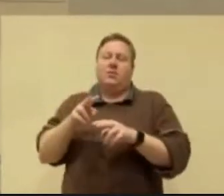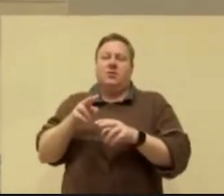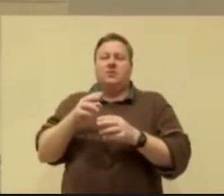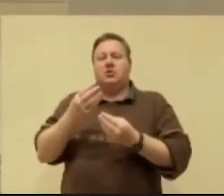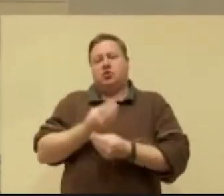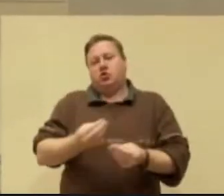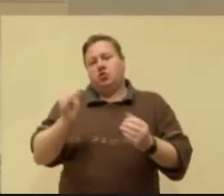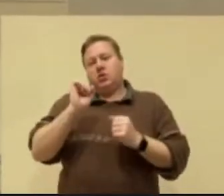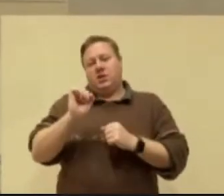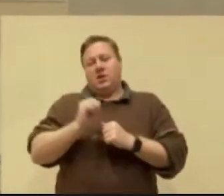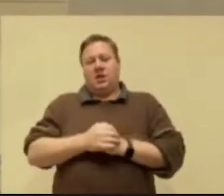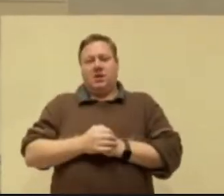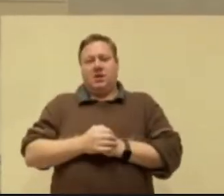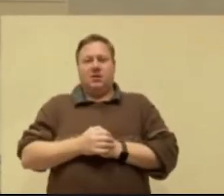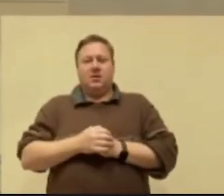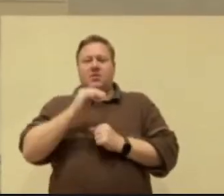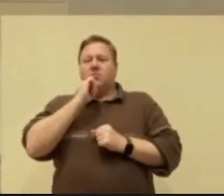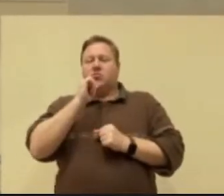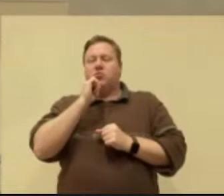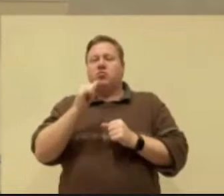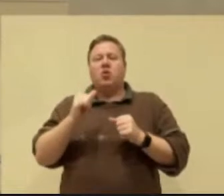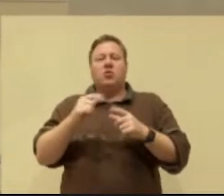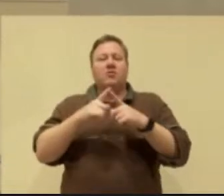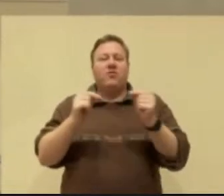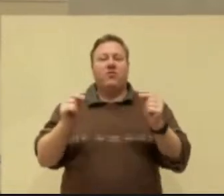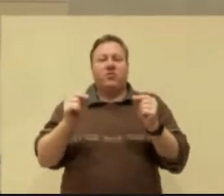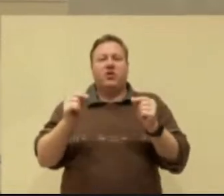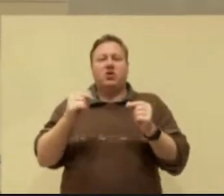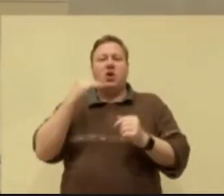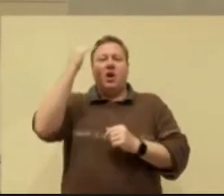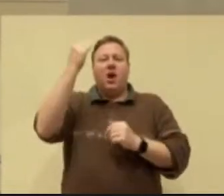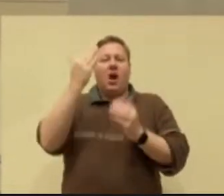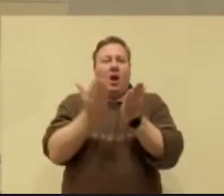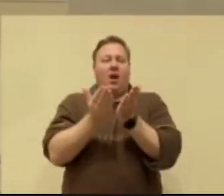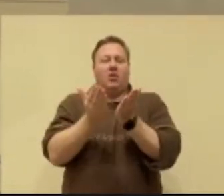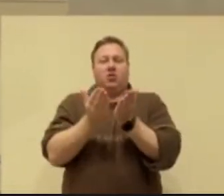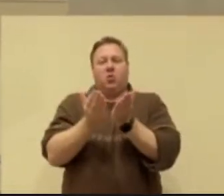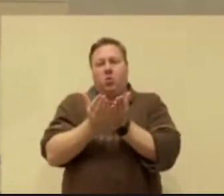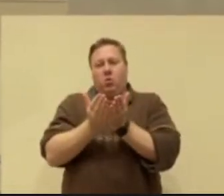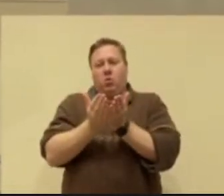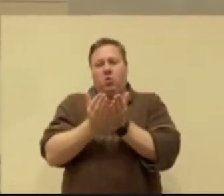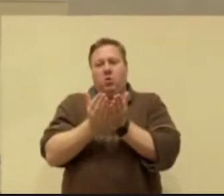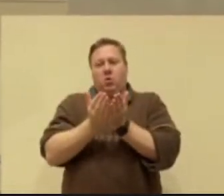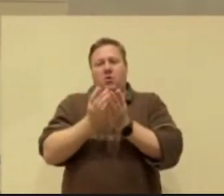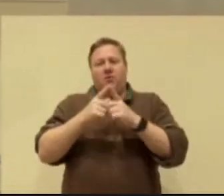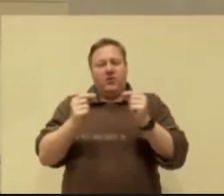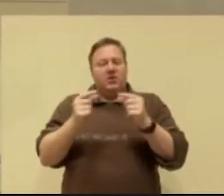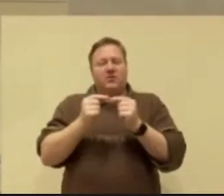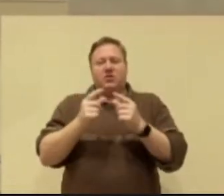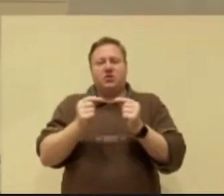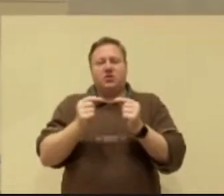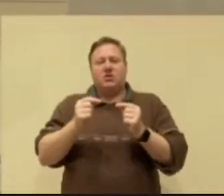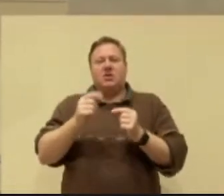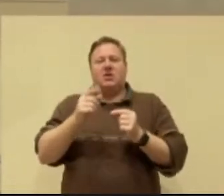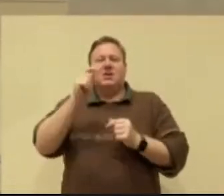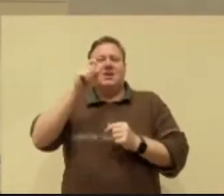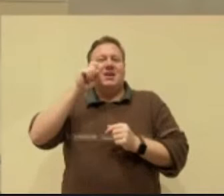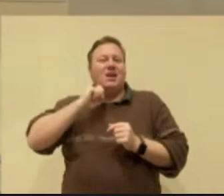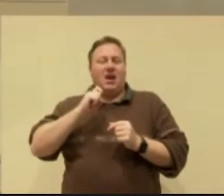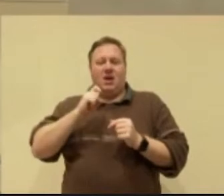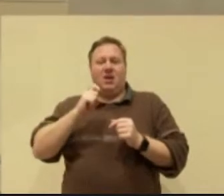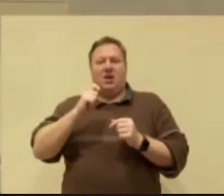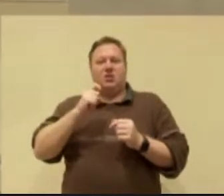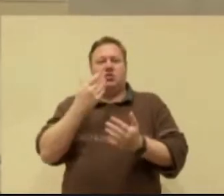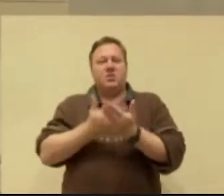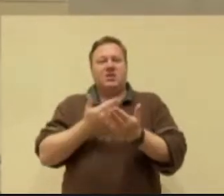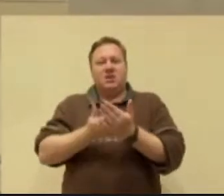non-completion of secondary school education limits the life and in potential among the teenage population so once they drop out of school and do